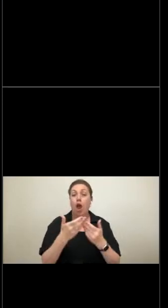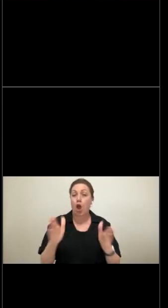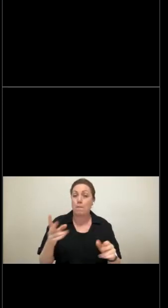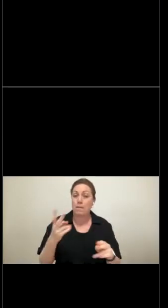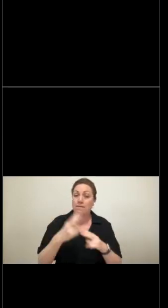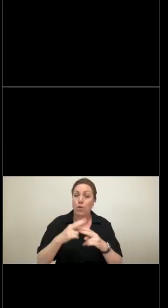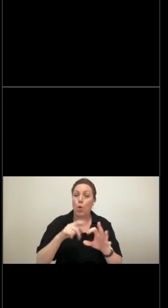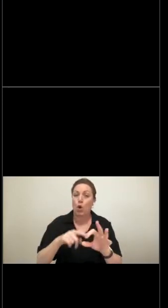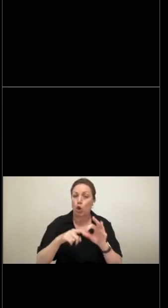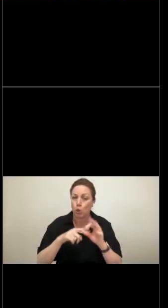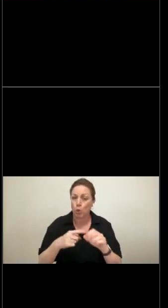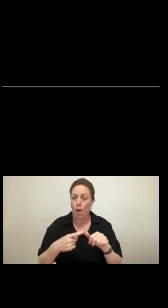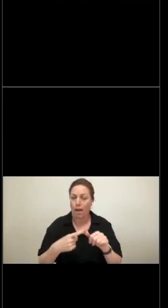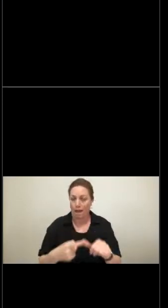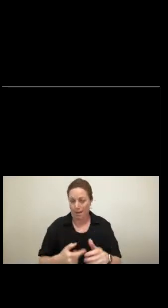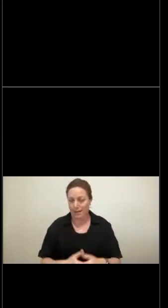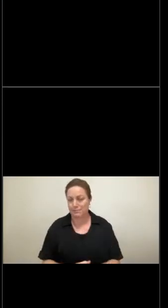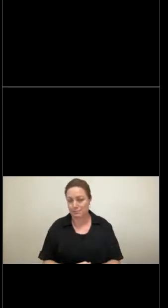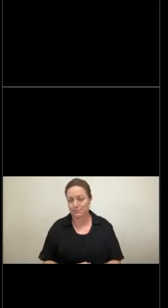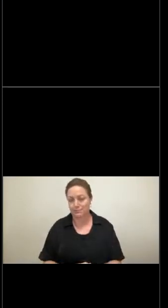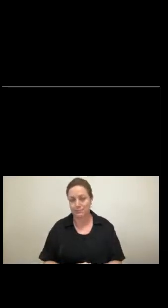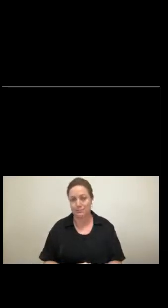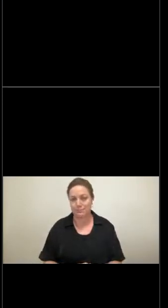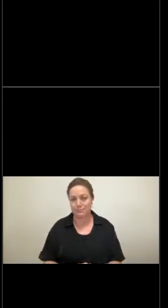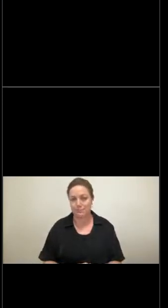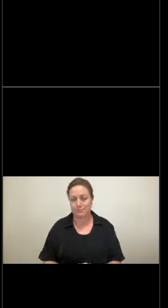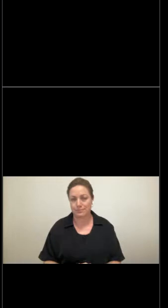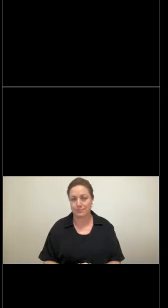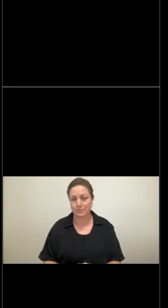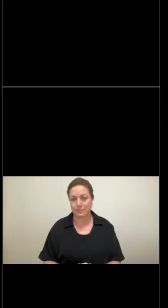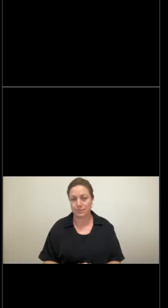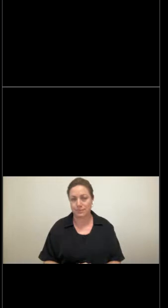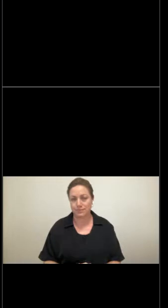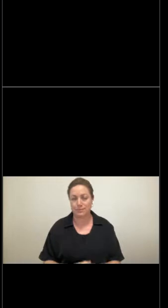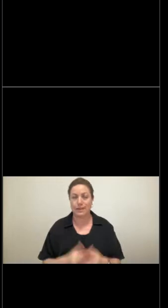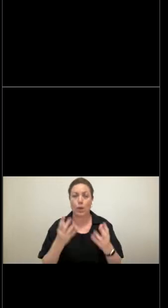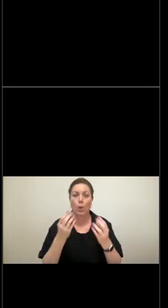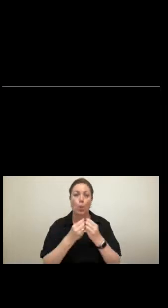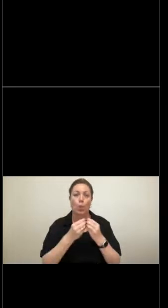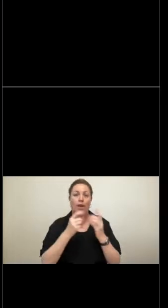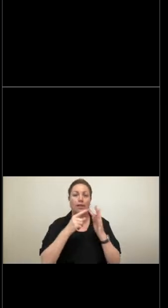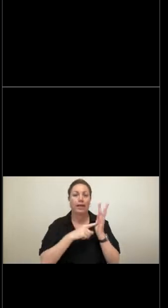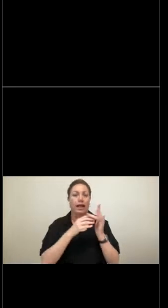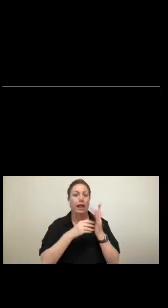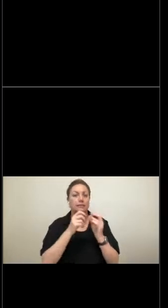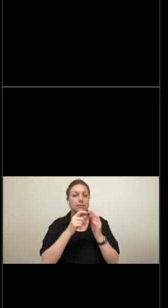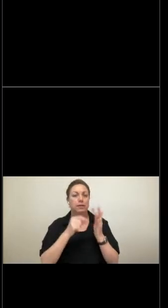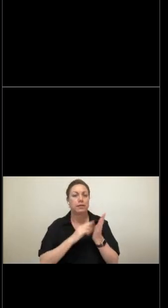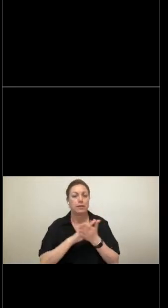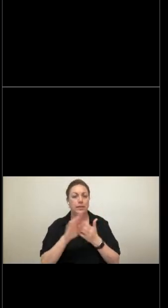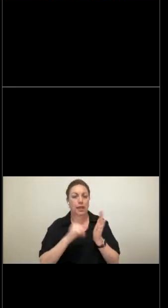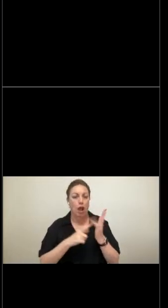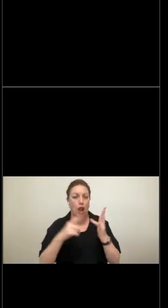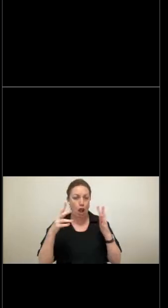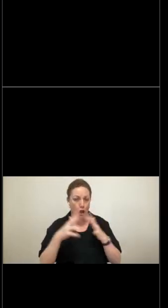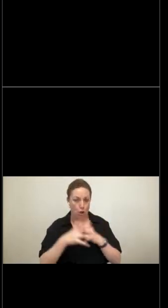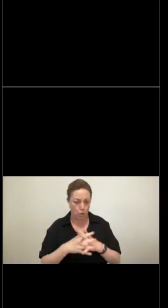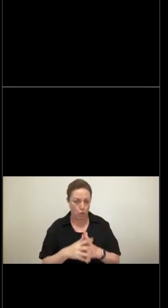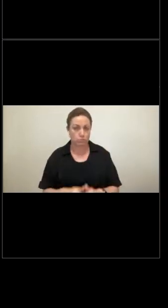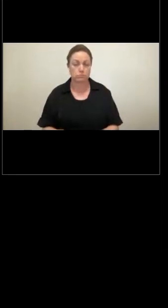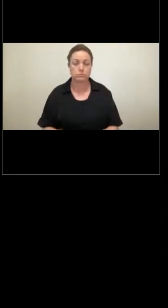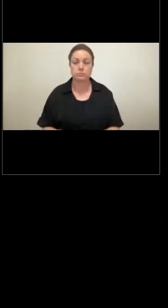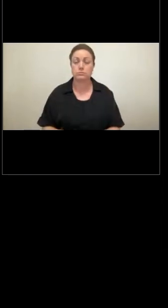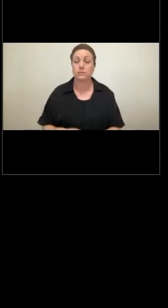Lowe. But first and foremost, our welcome to country. I'd like to introduce you now